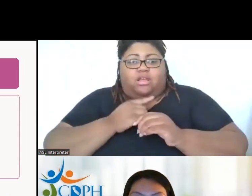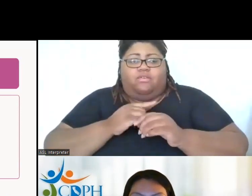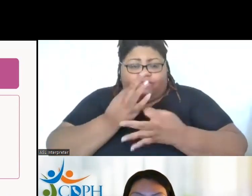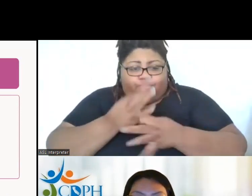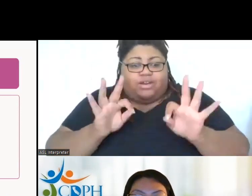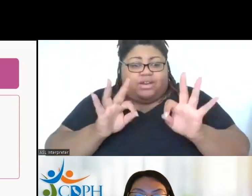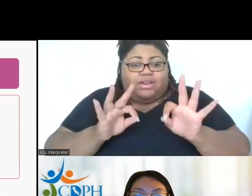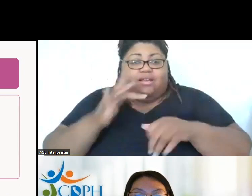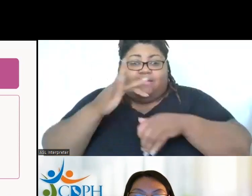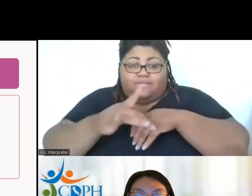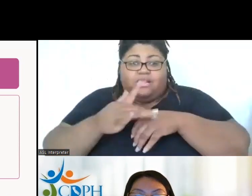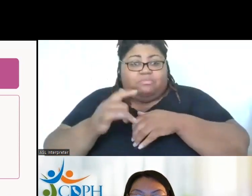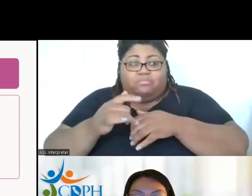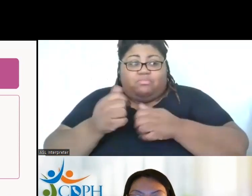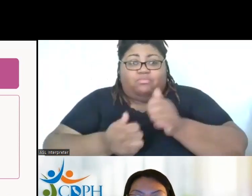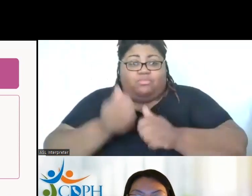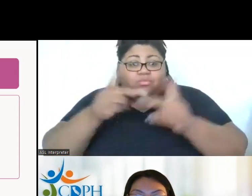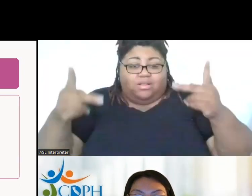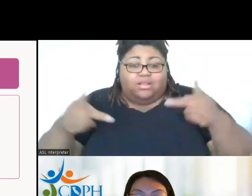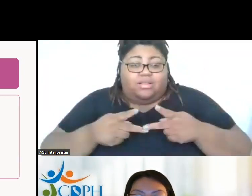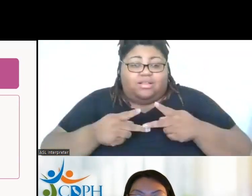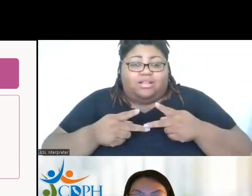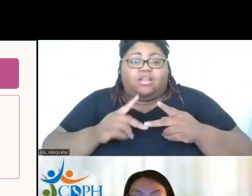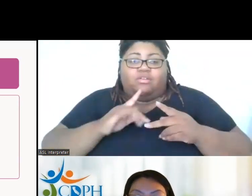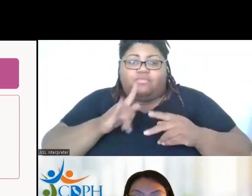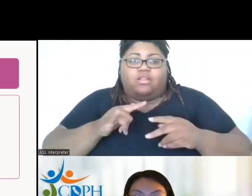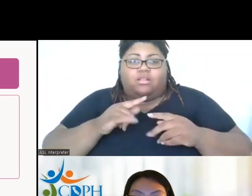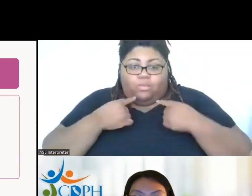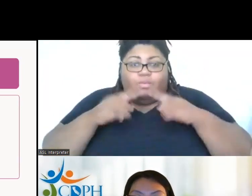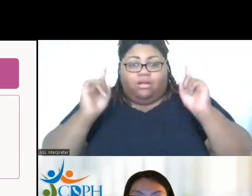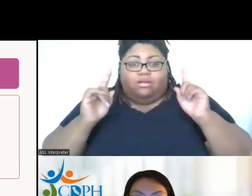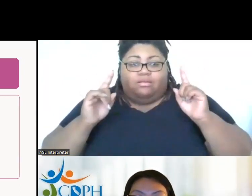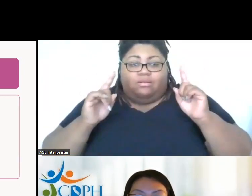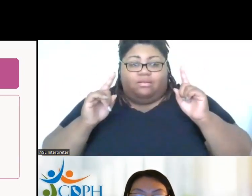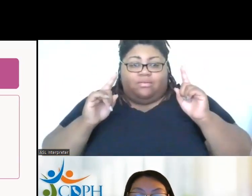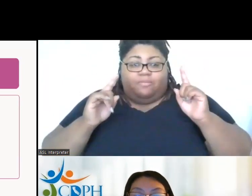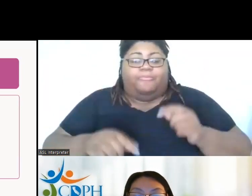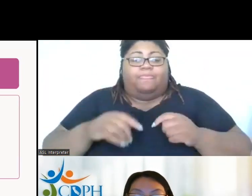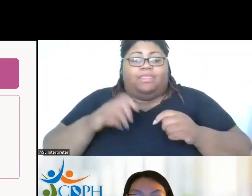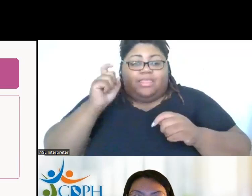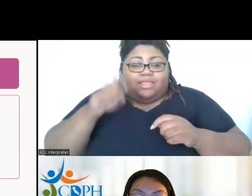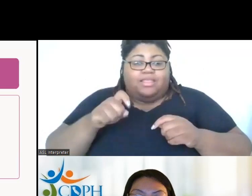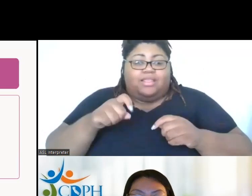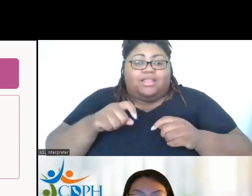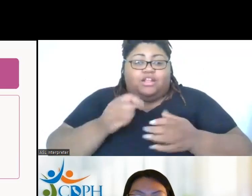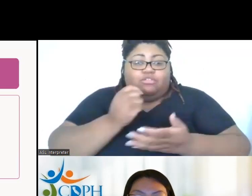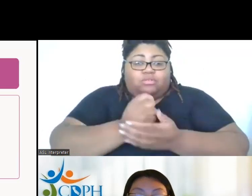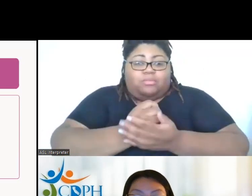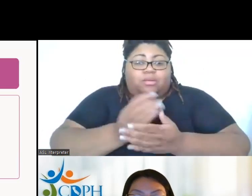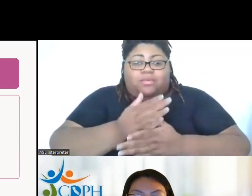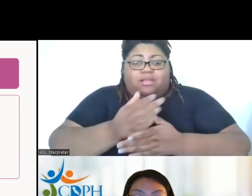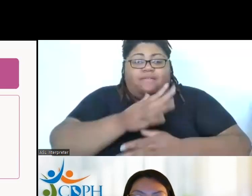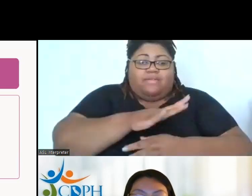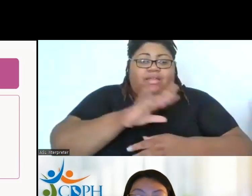latest variants. Treatments must be taken within 5 to 7 days of when symptoms begin. And this is where a